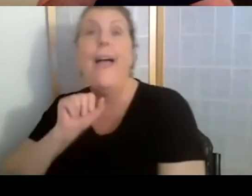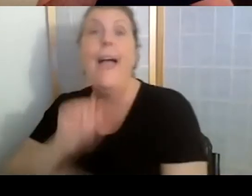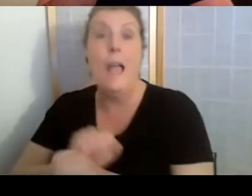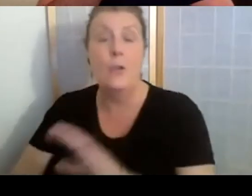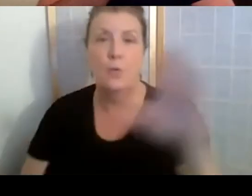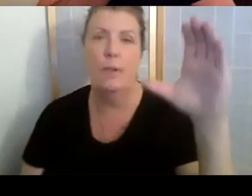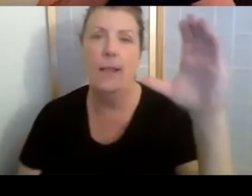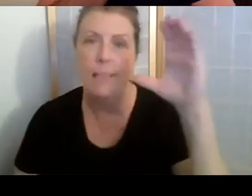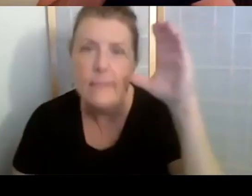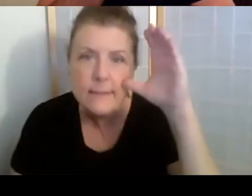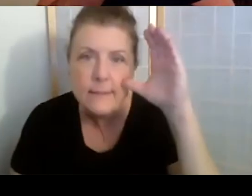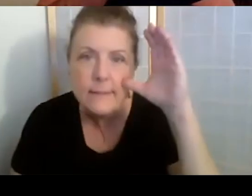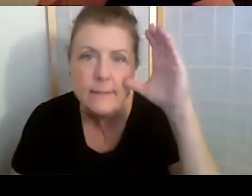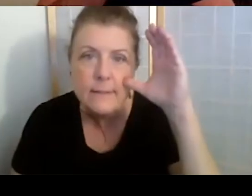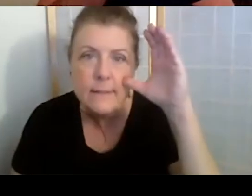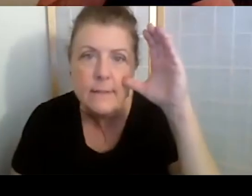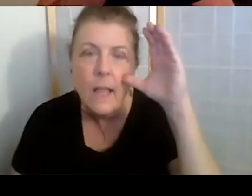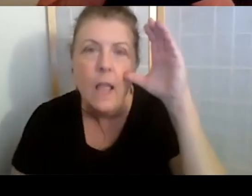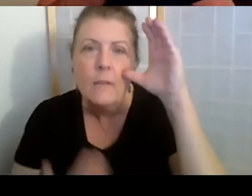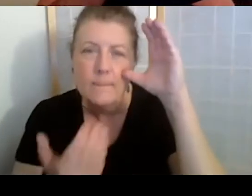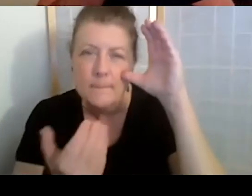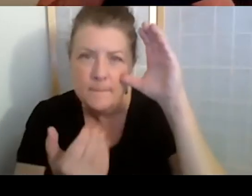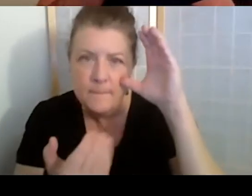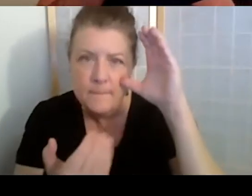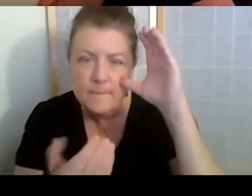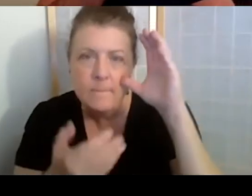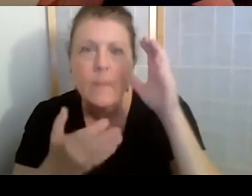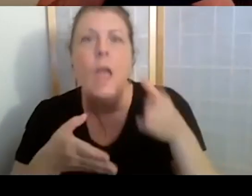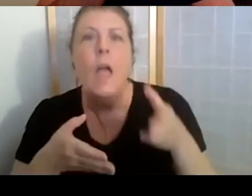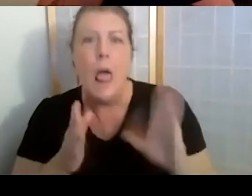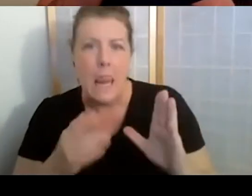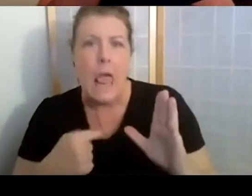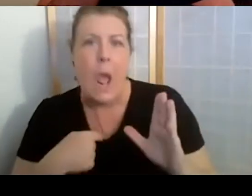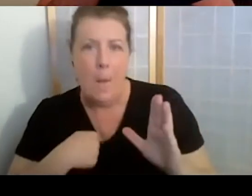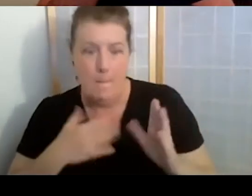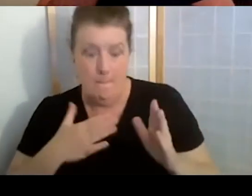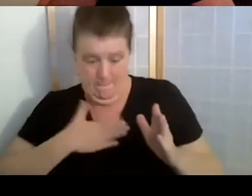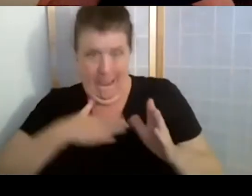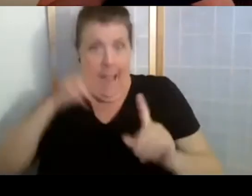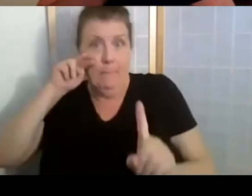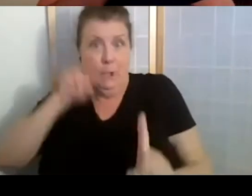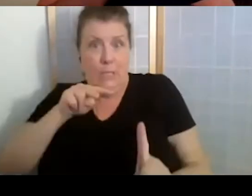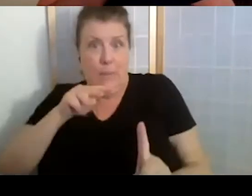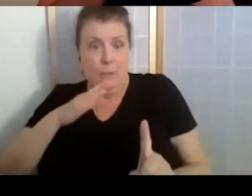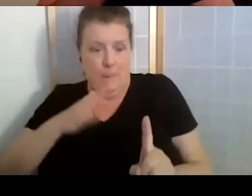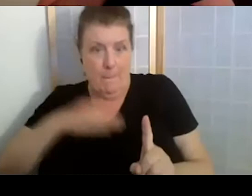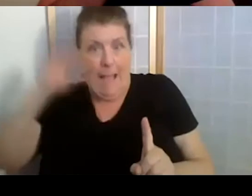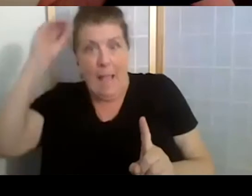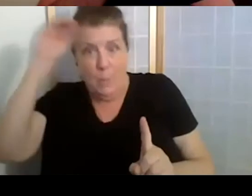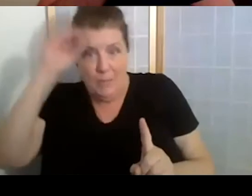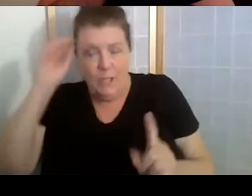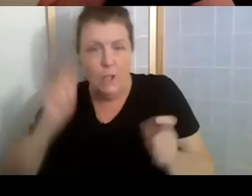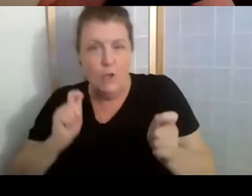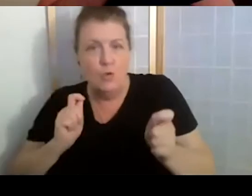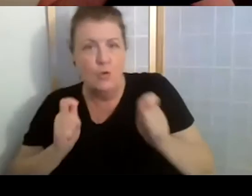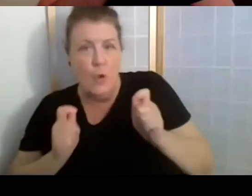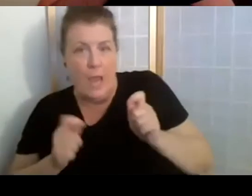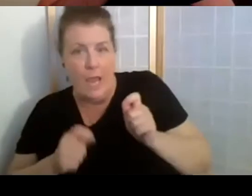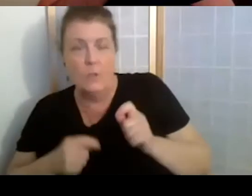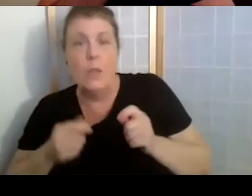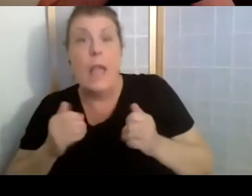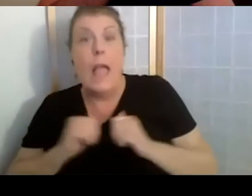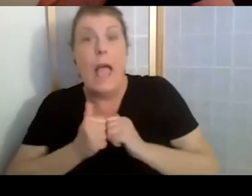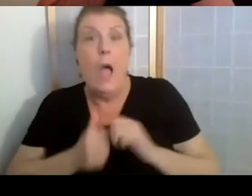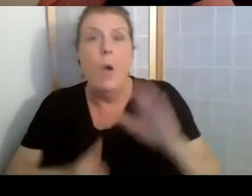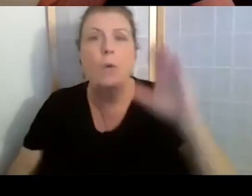and allow it to change my ideas and my perceptions and what I want to do with the show. And I think that's sort of like that's the